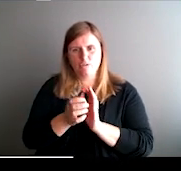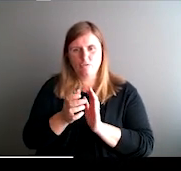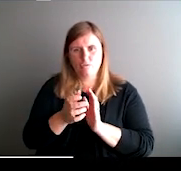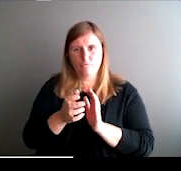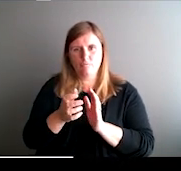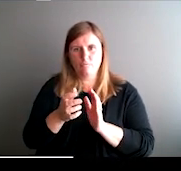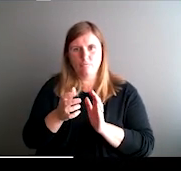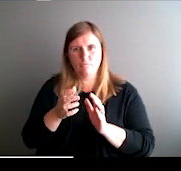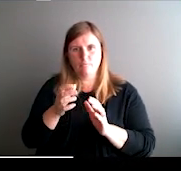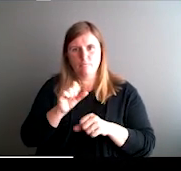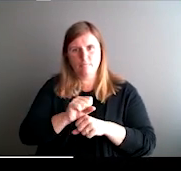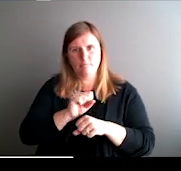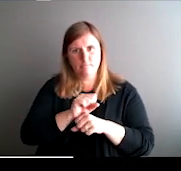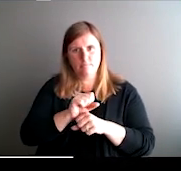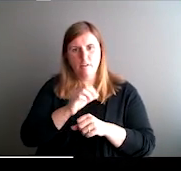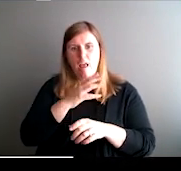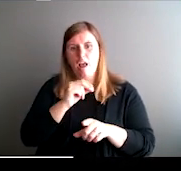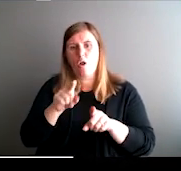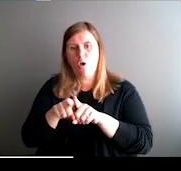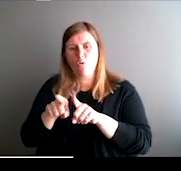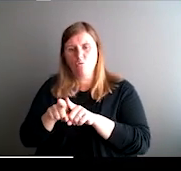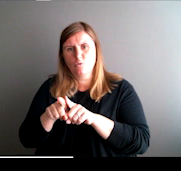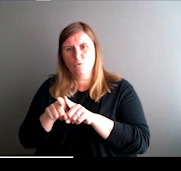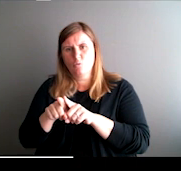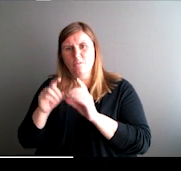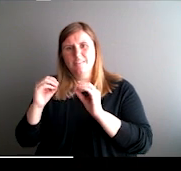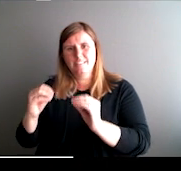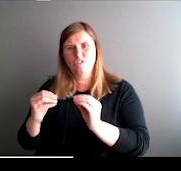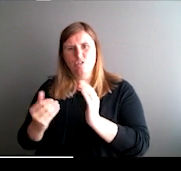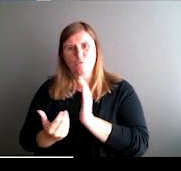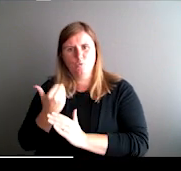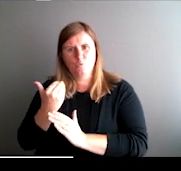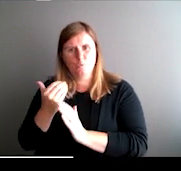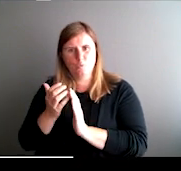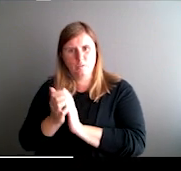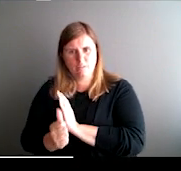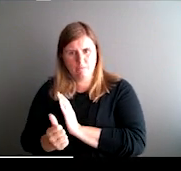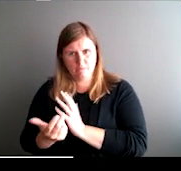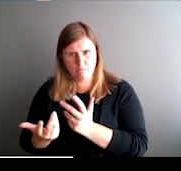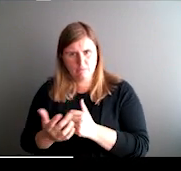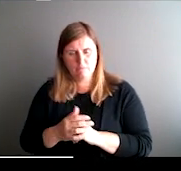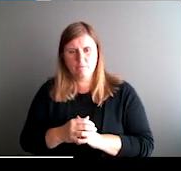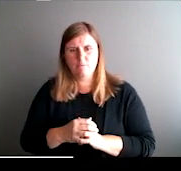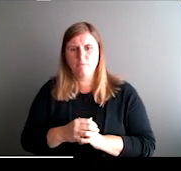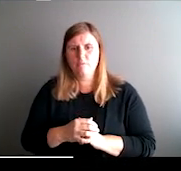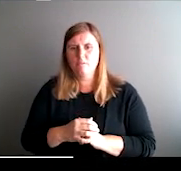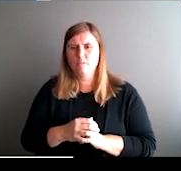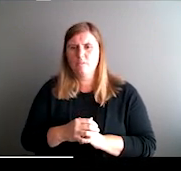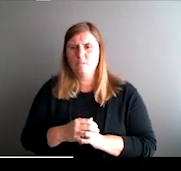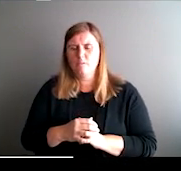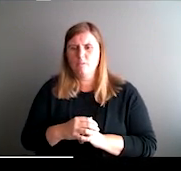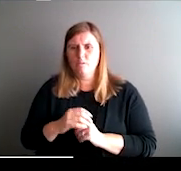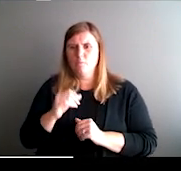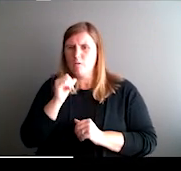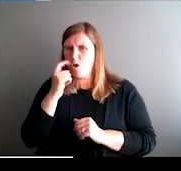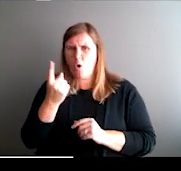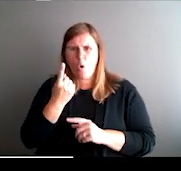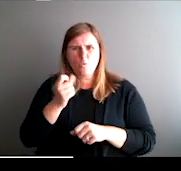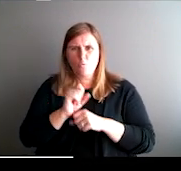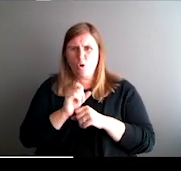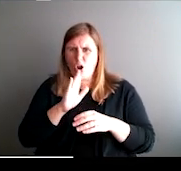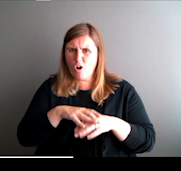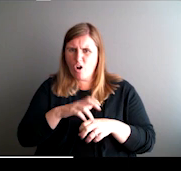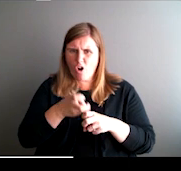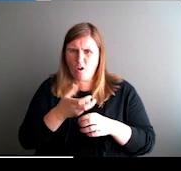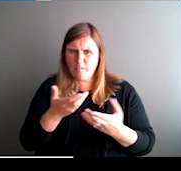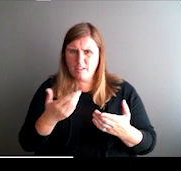skills while also teaching new skills. So this idea of we're not always working on the hardest thing, we're also